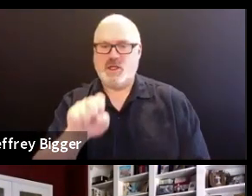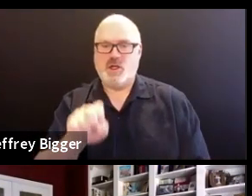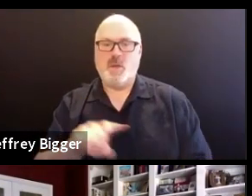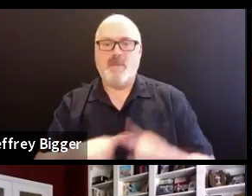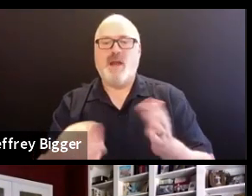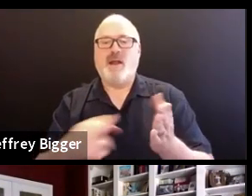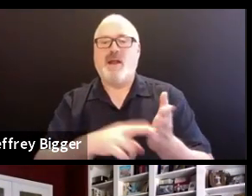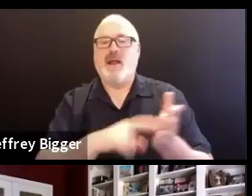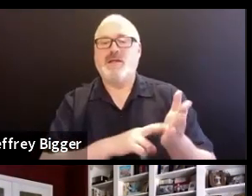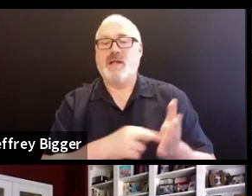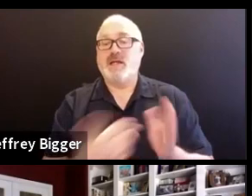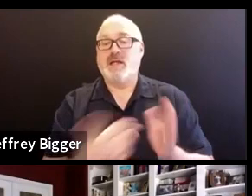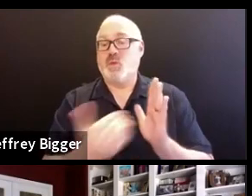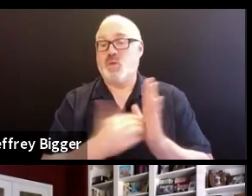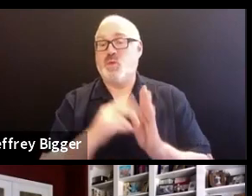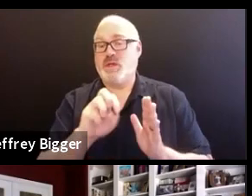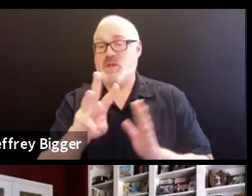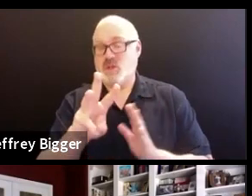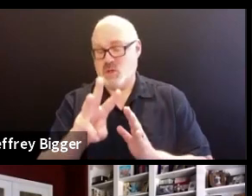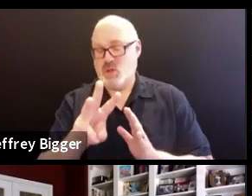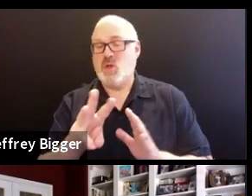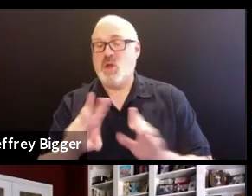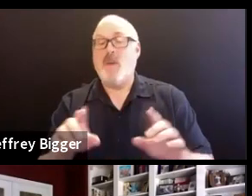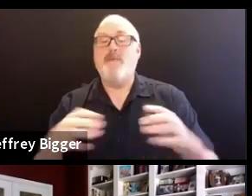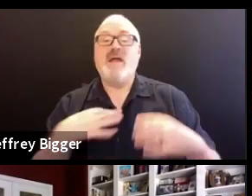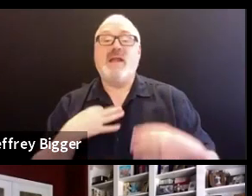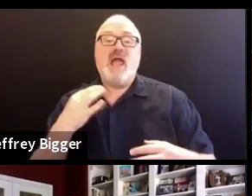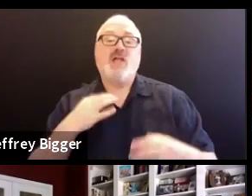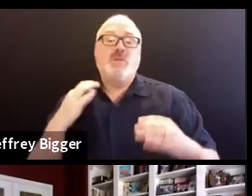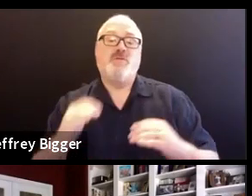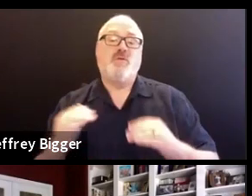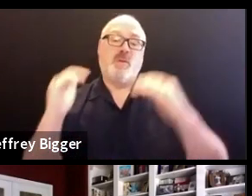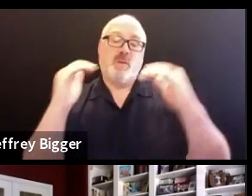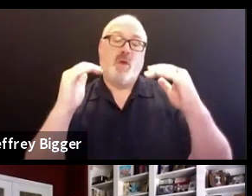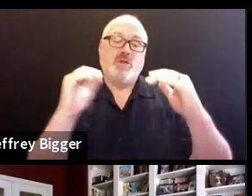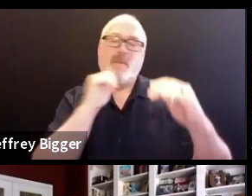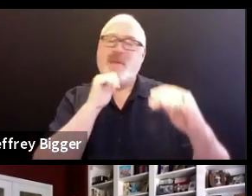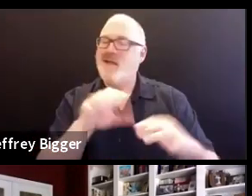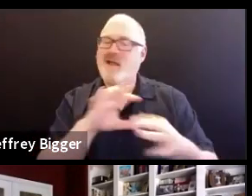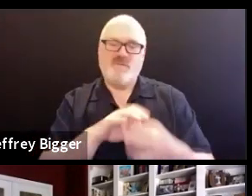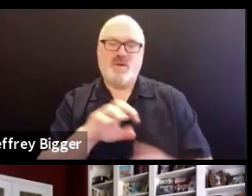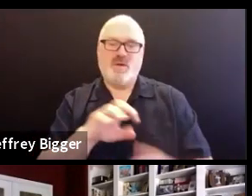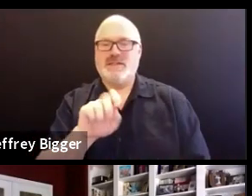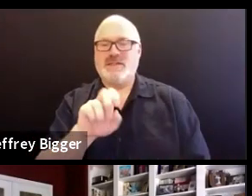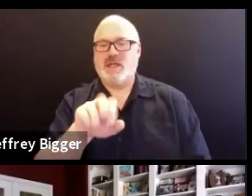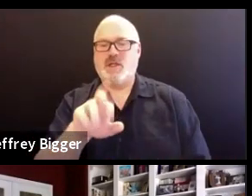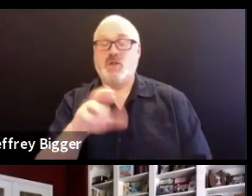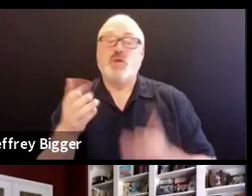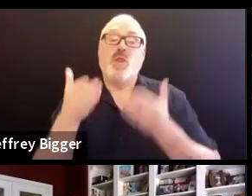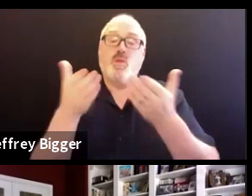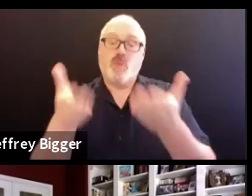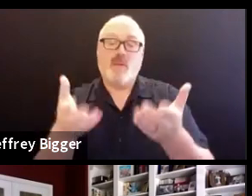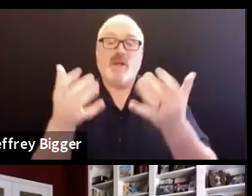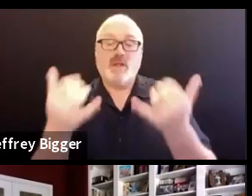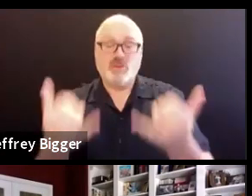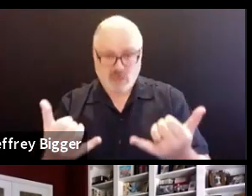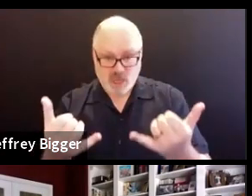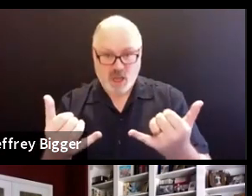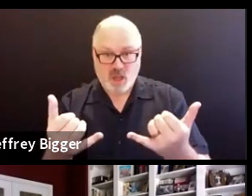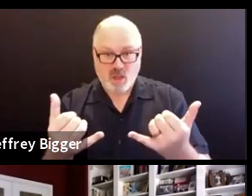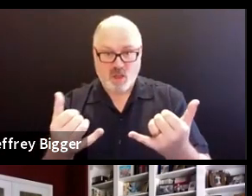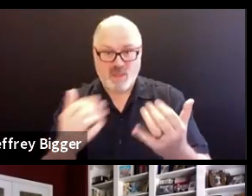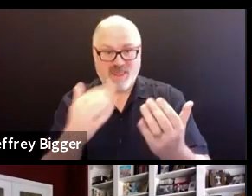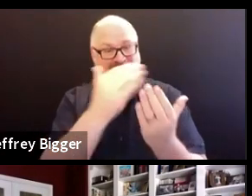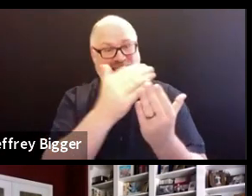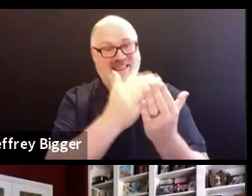but who are also eligible for promotion in academic rank, but not for tenure. And so the recommendation is that those lists